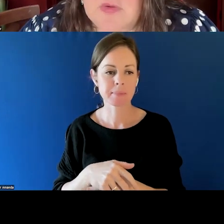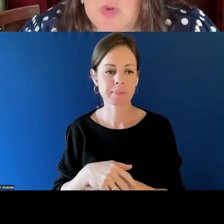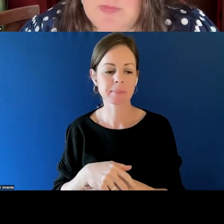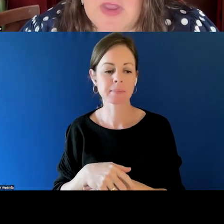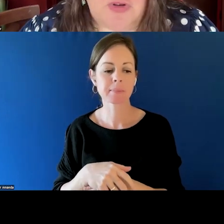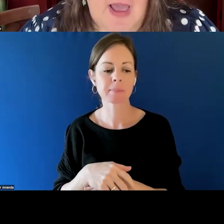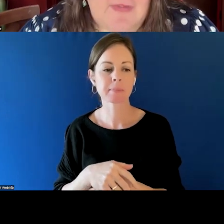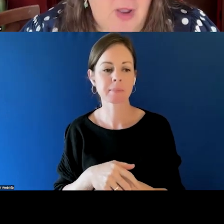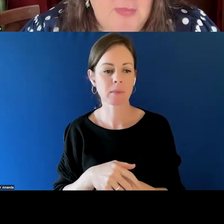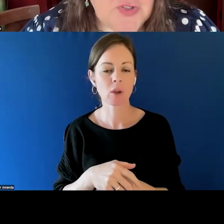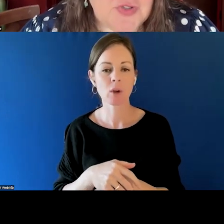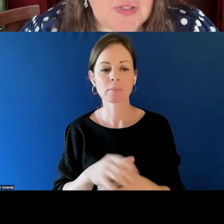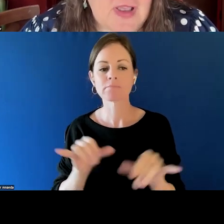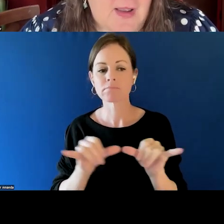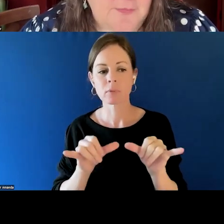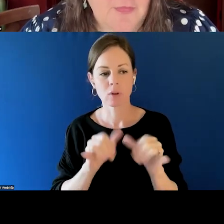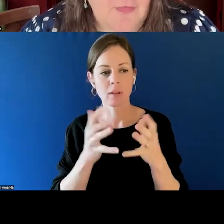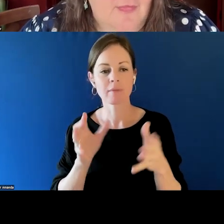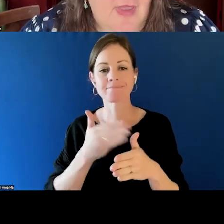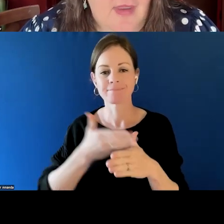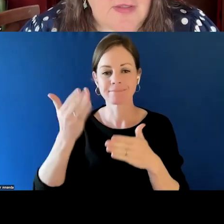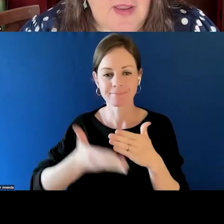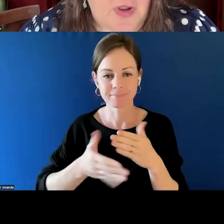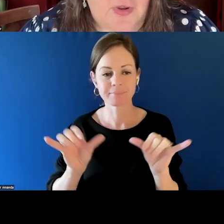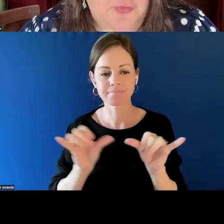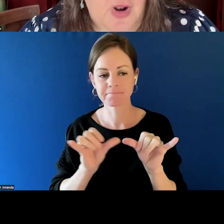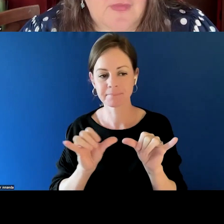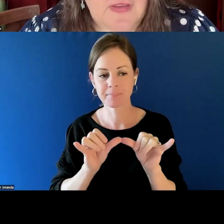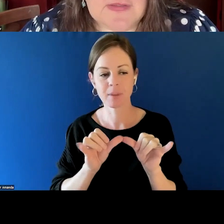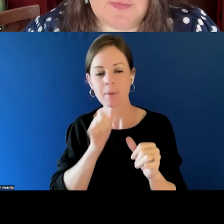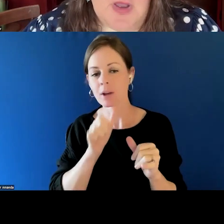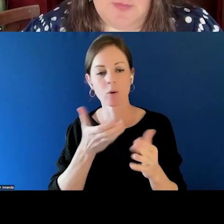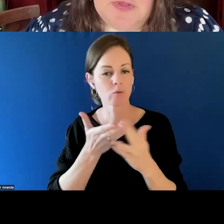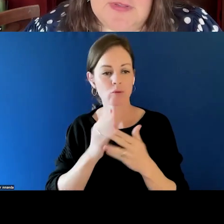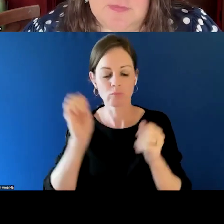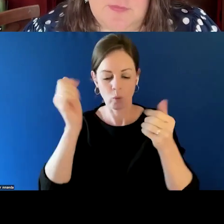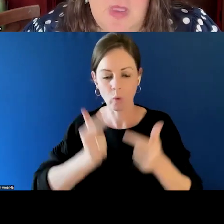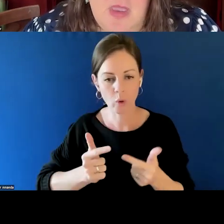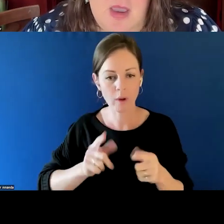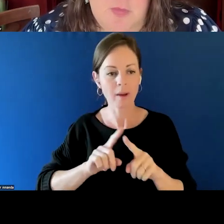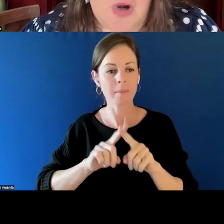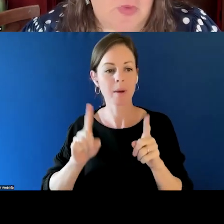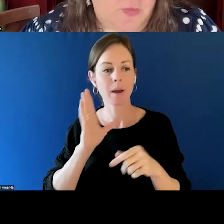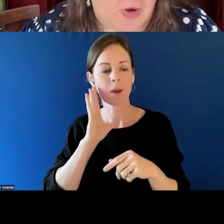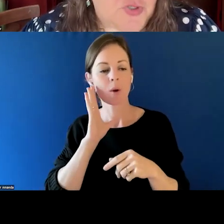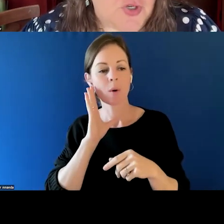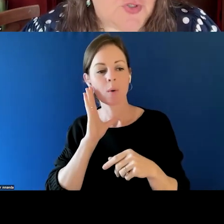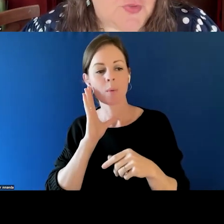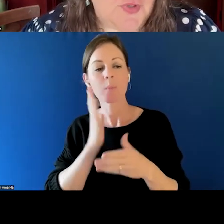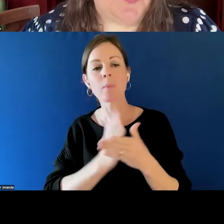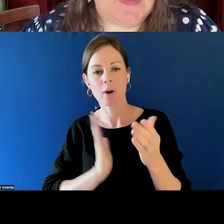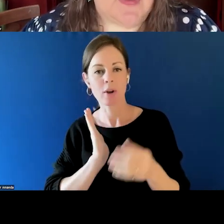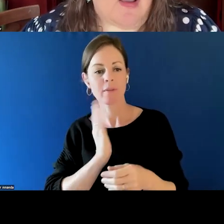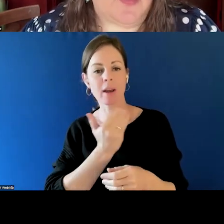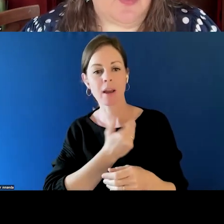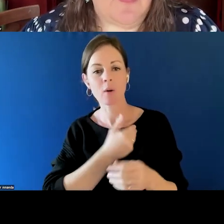And then, we measure a lot of outcome measures. And I'm not going to go through all of these, but I'll put some, part of what our charge to